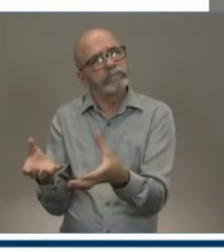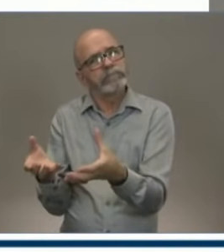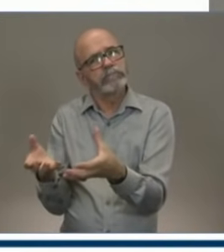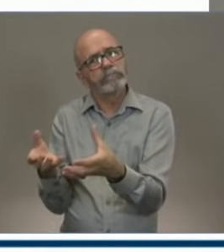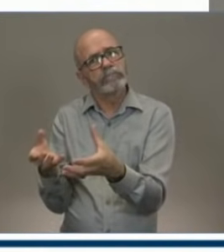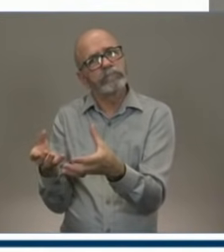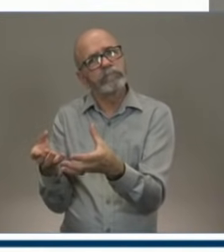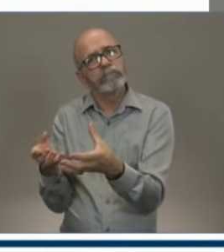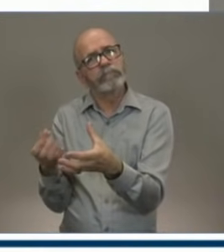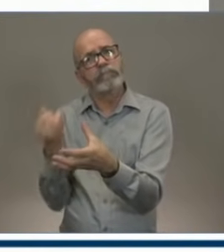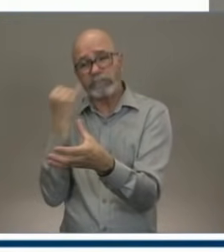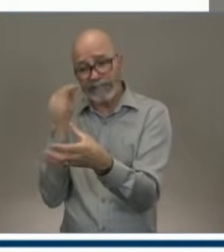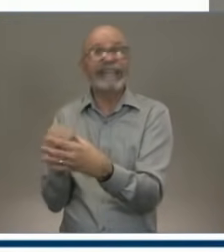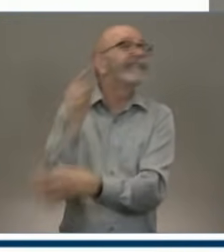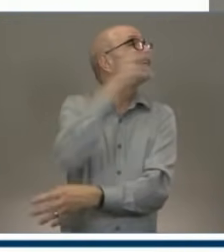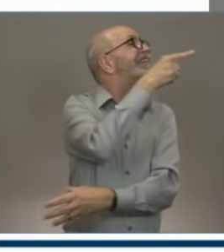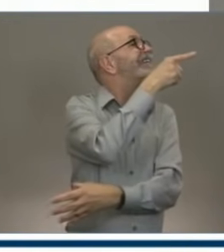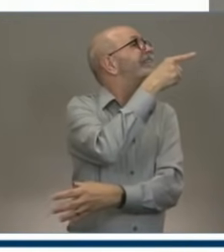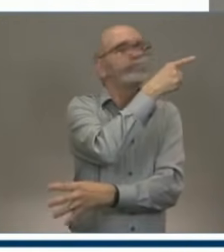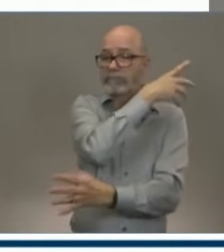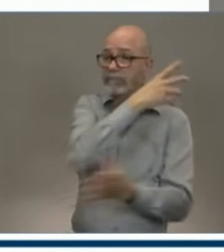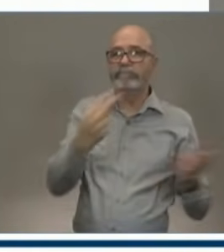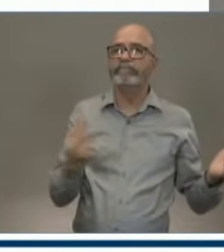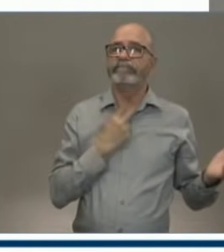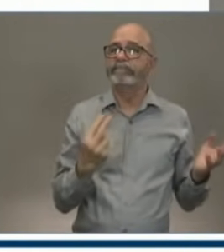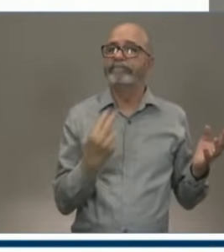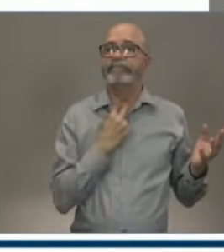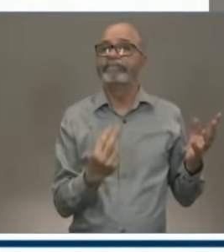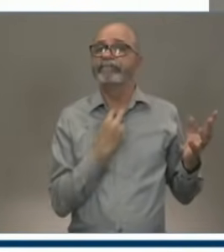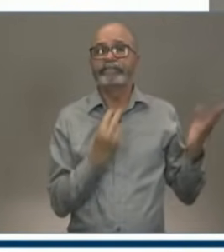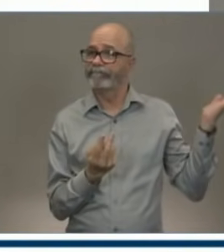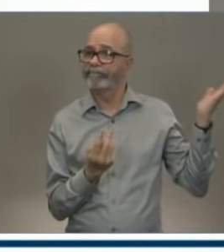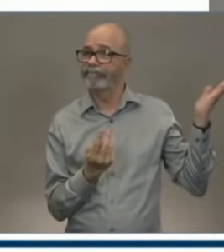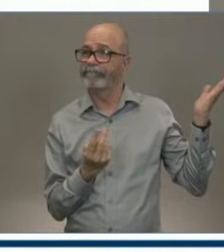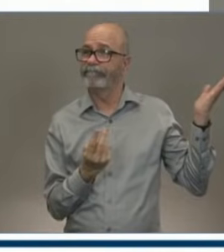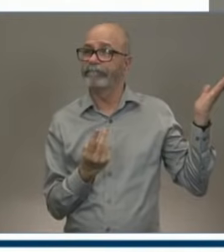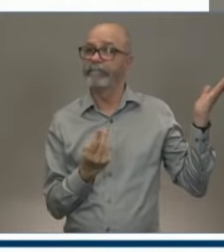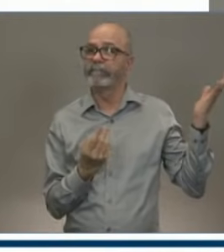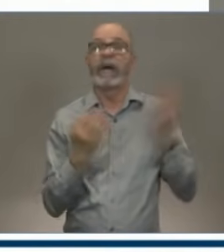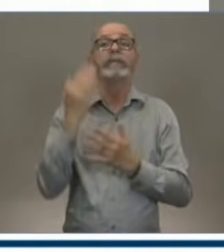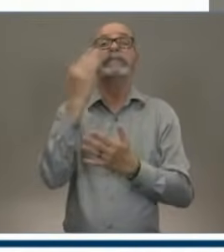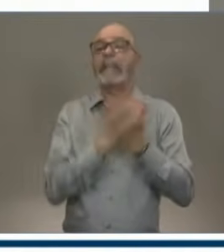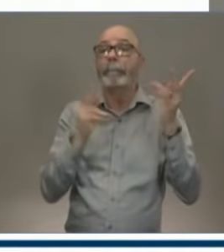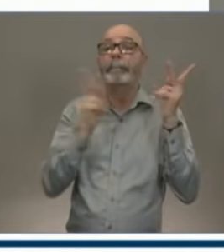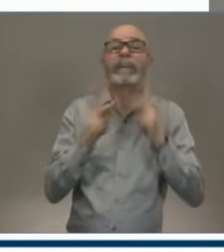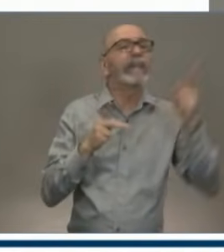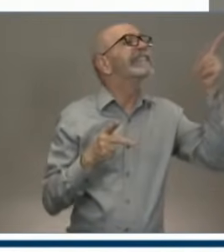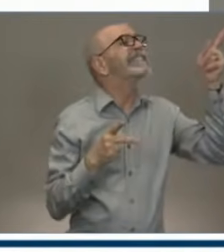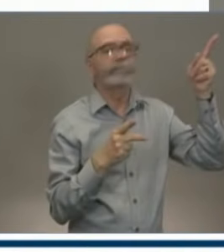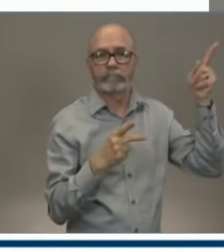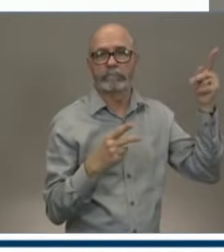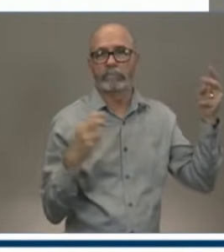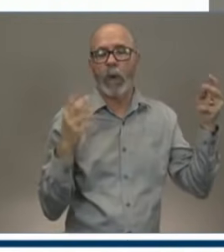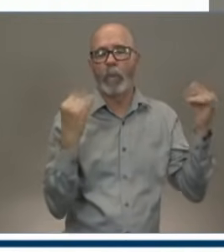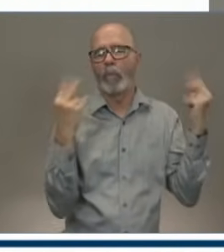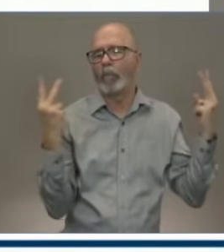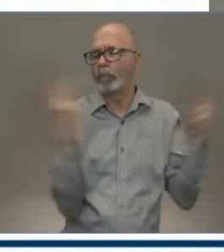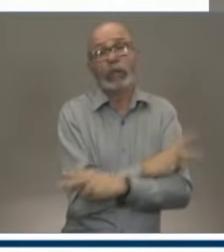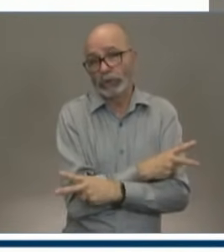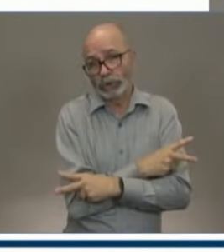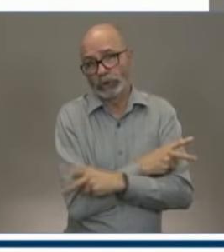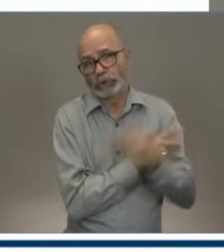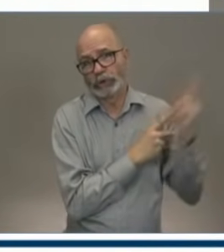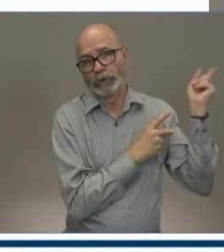aren't even able to do these things. And even though it may be frustrating and people have had to make a lot of